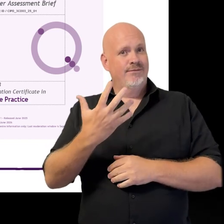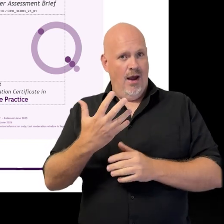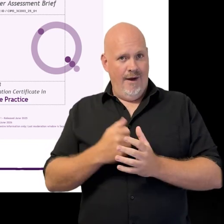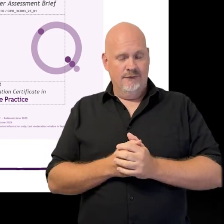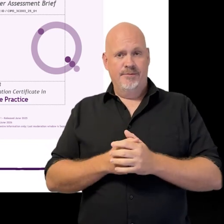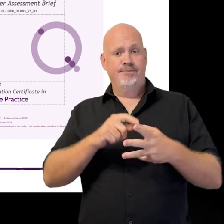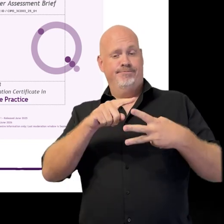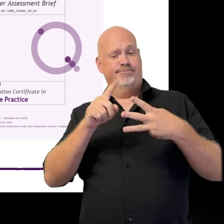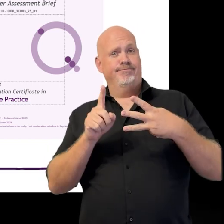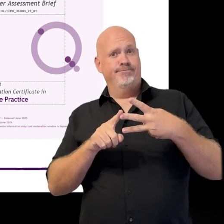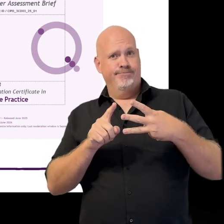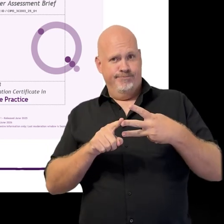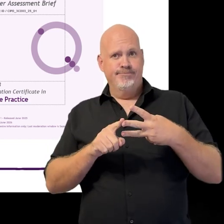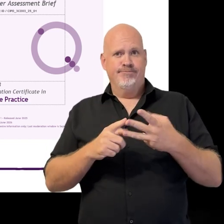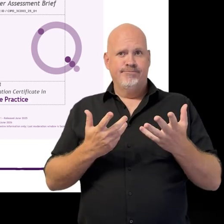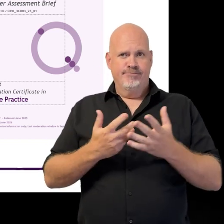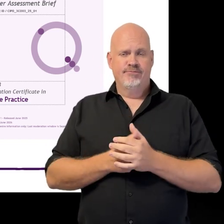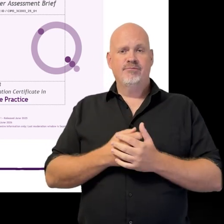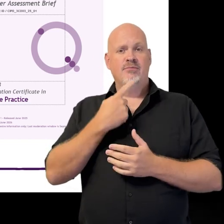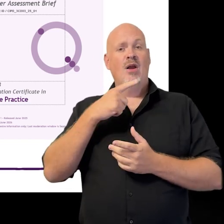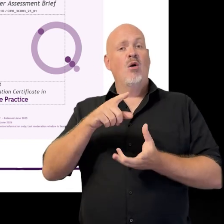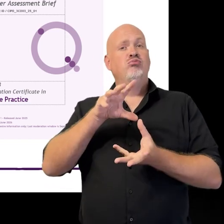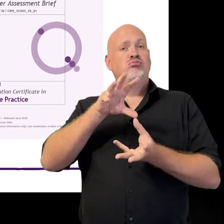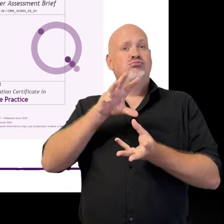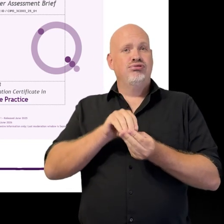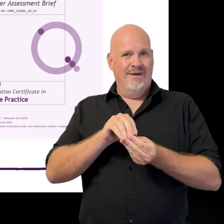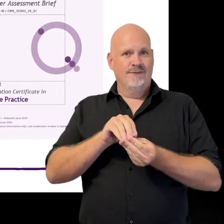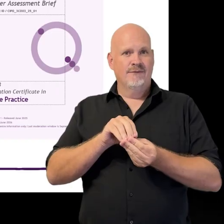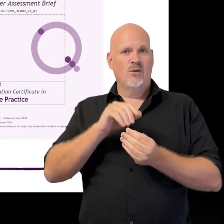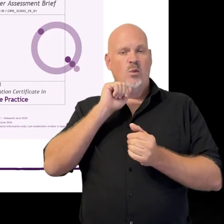with has the assessment ID